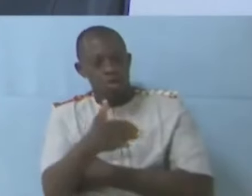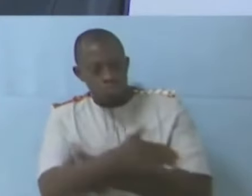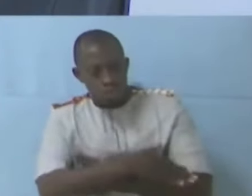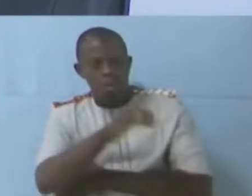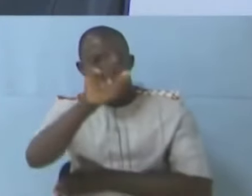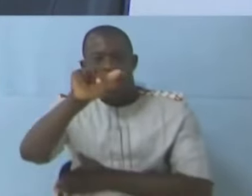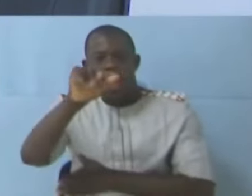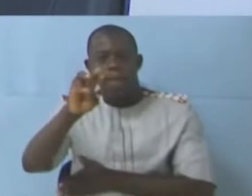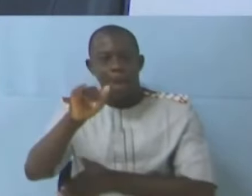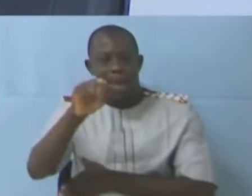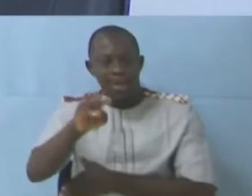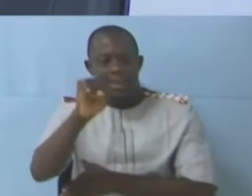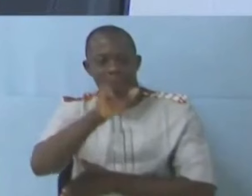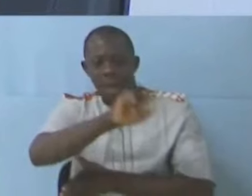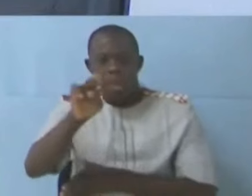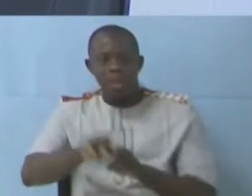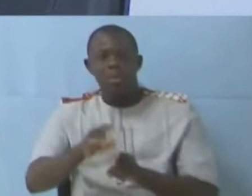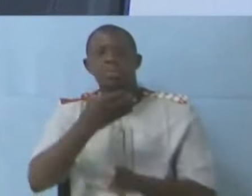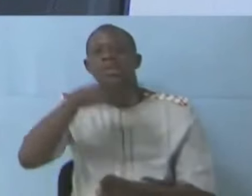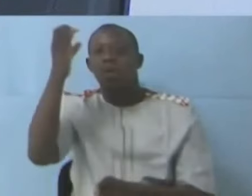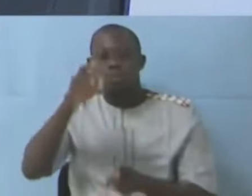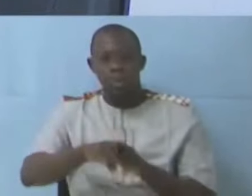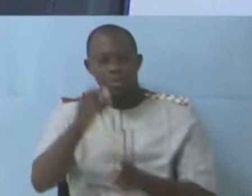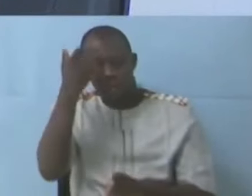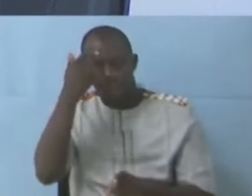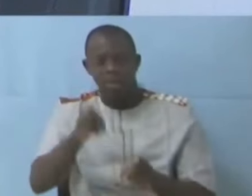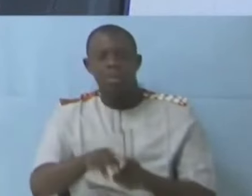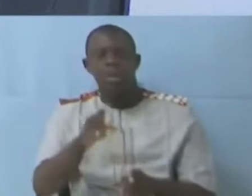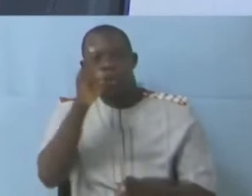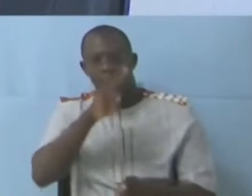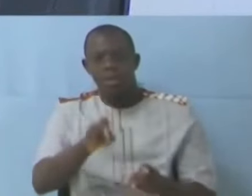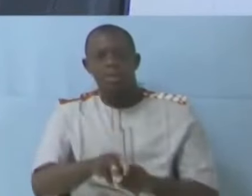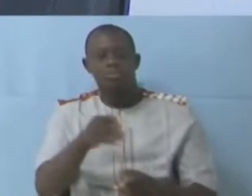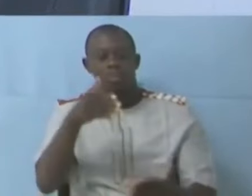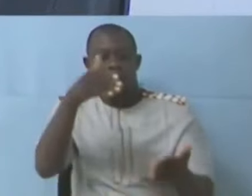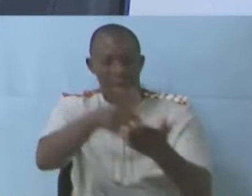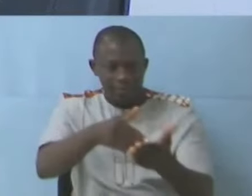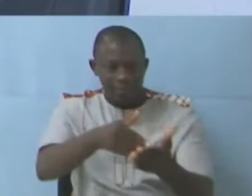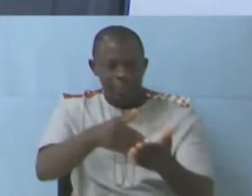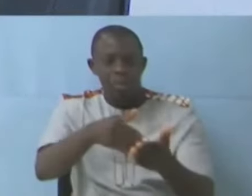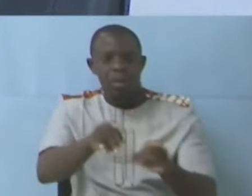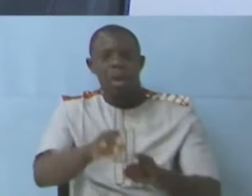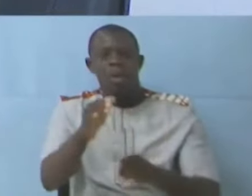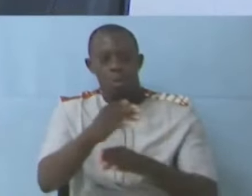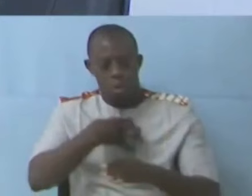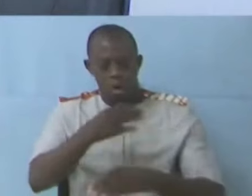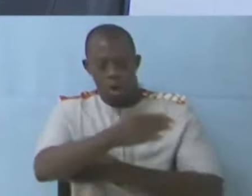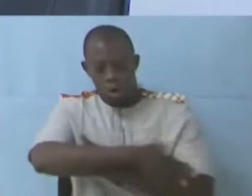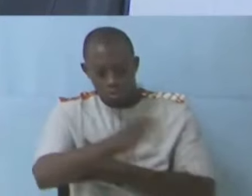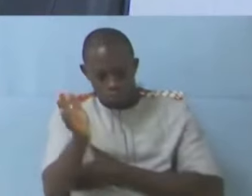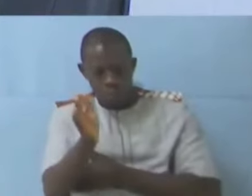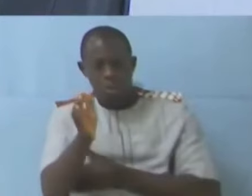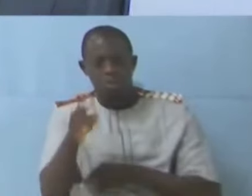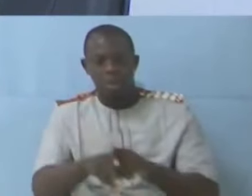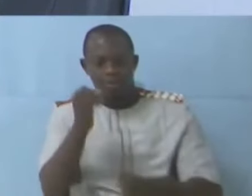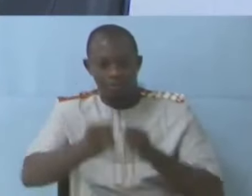those the gates were to be closed. So I went to pick the vehicle. So ma jeli bunta bi moto bi pour ibi bunta so ma rush towards